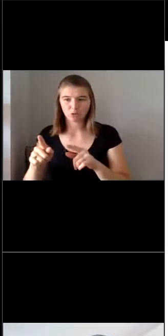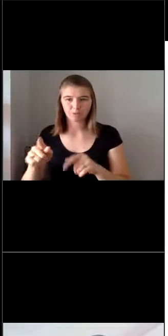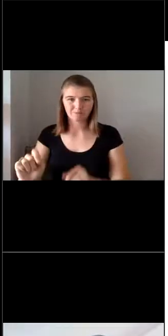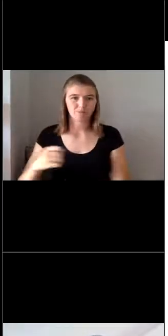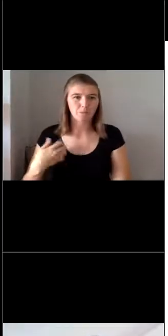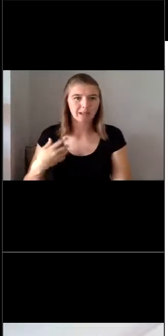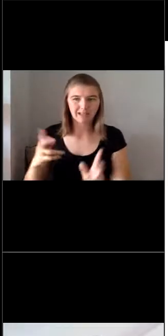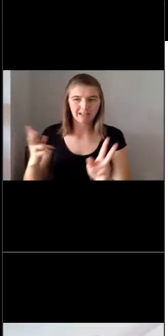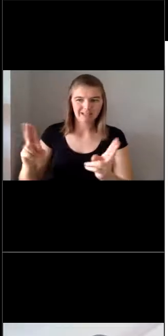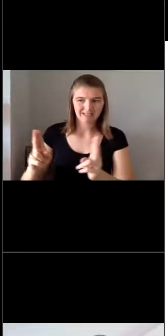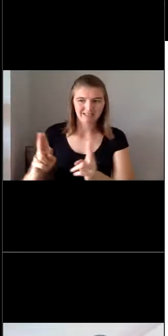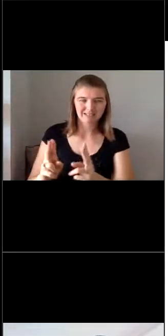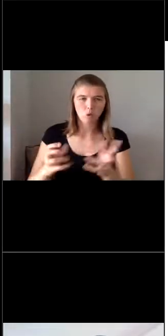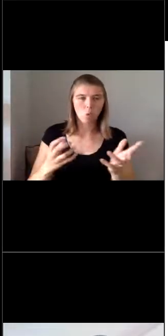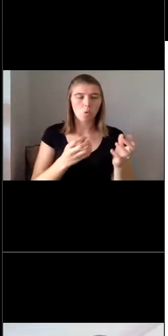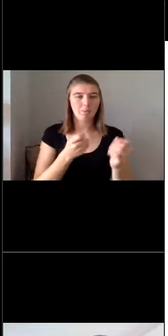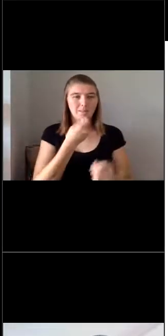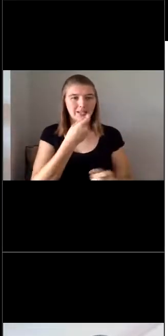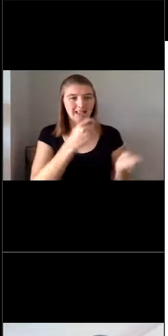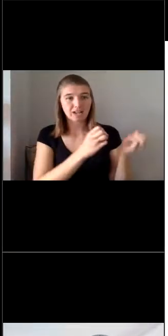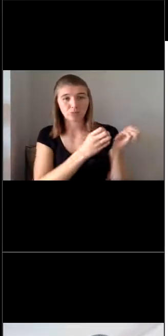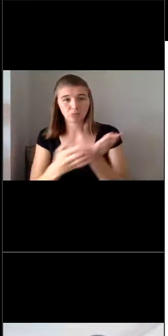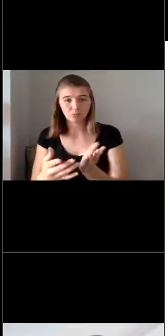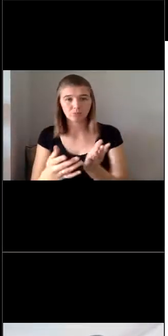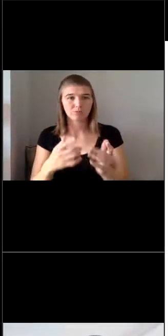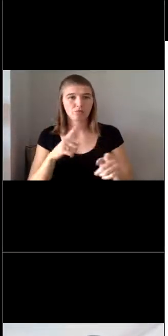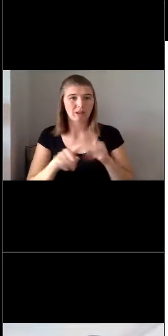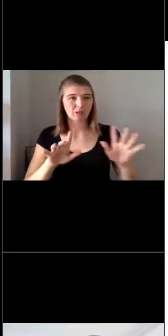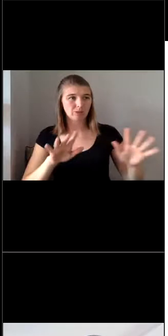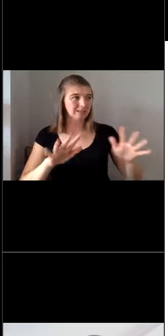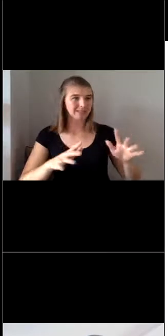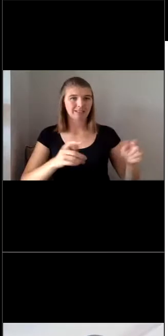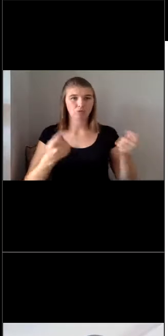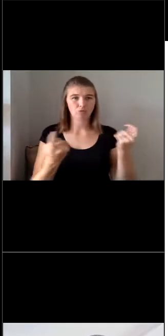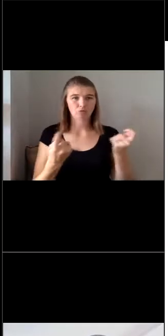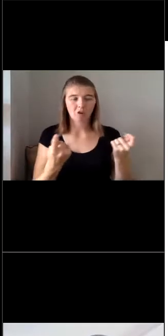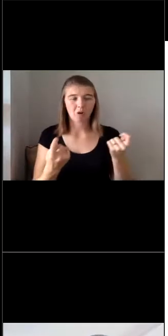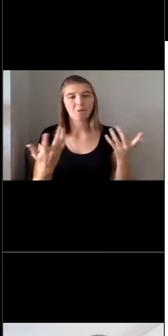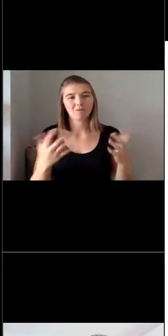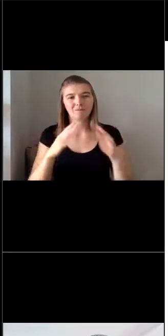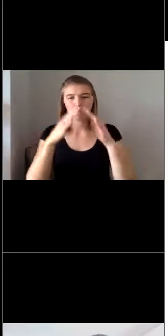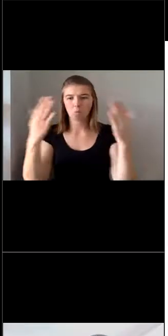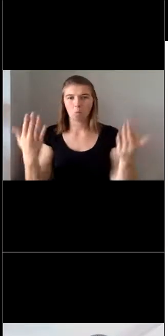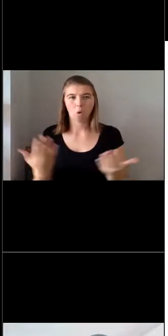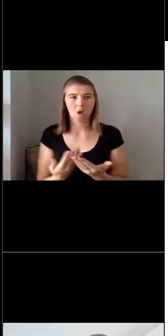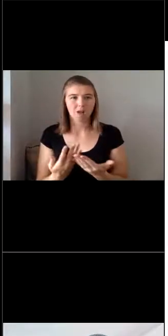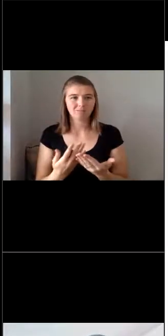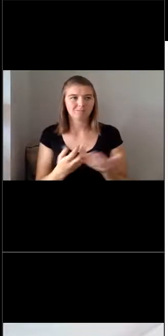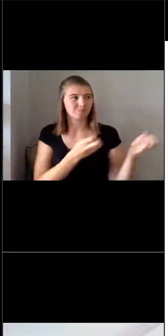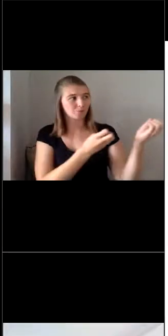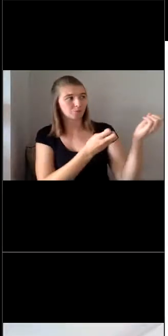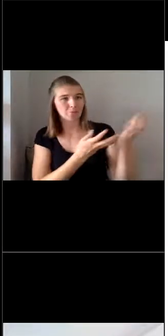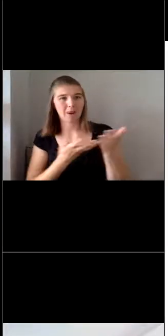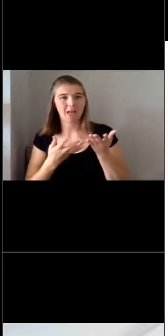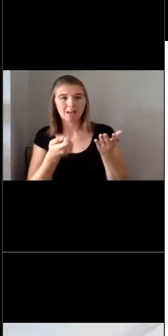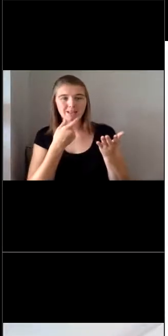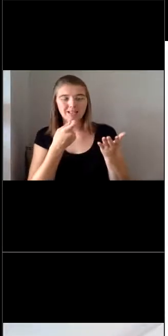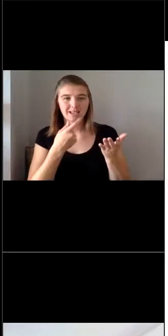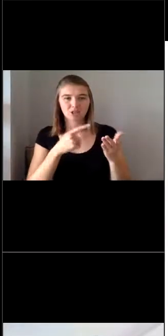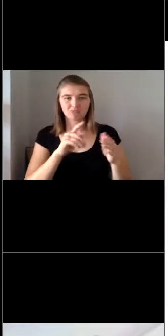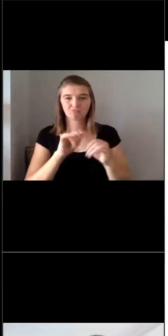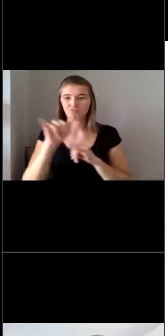chain, huge global impact, as you know, so understanding how that supply chain was able to continue